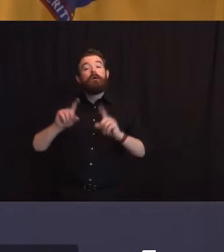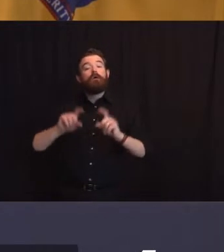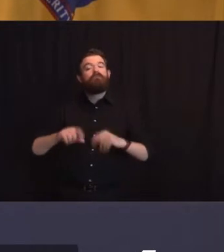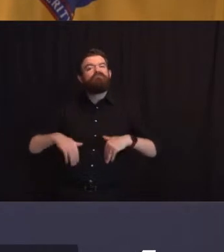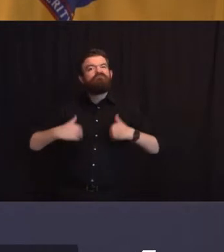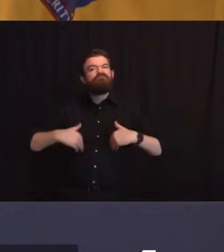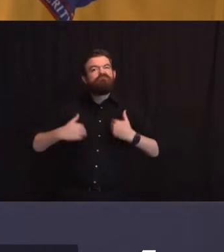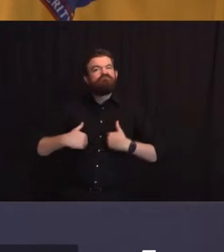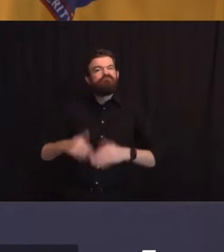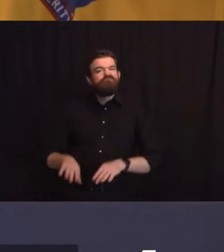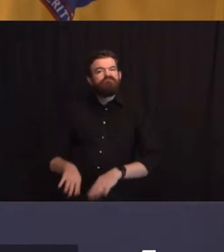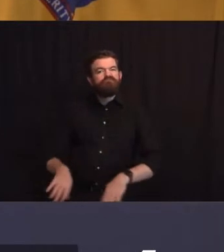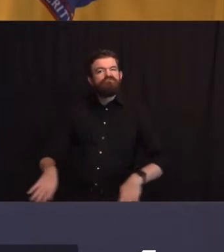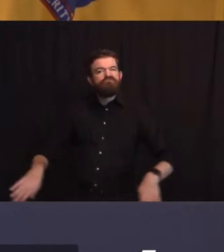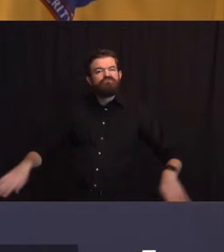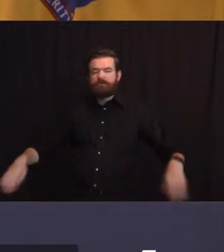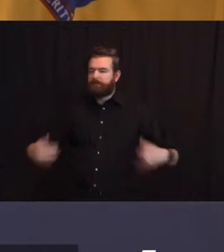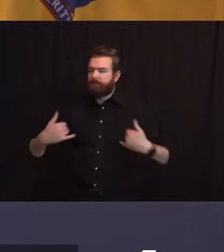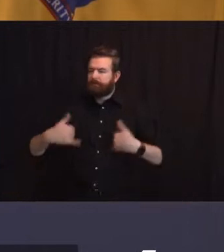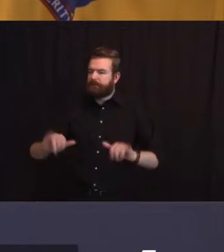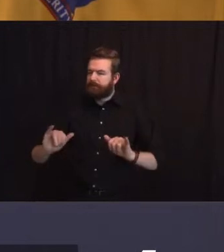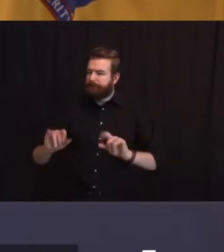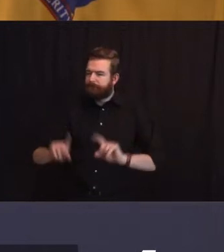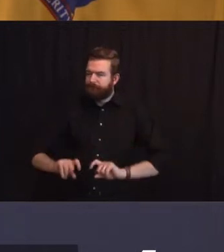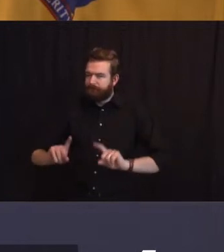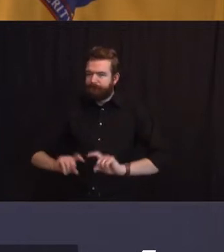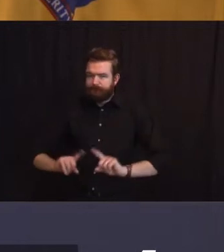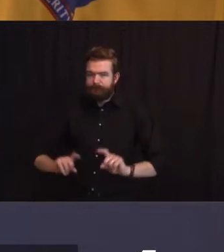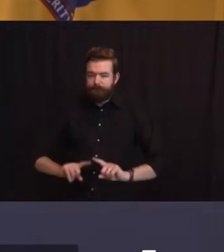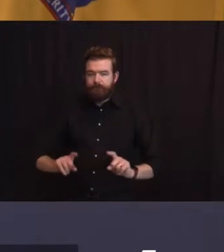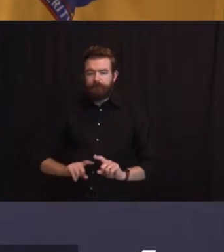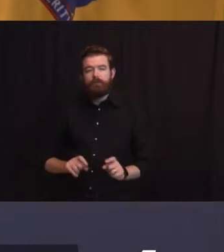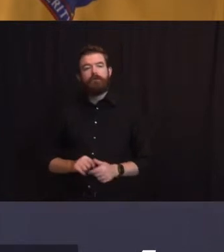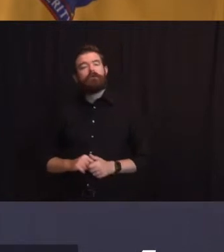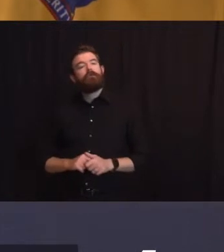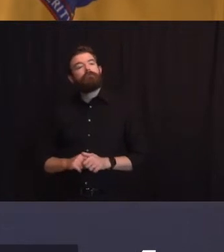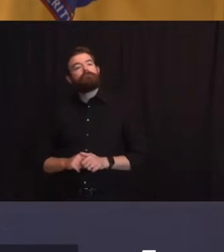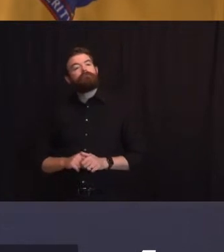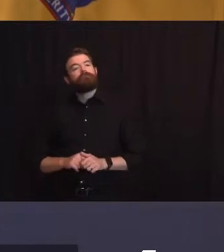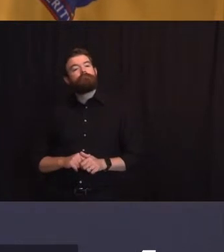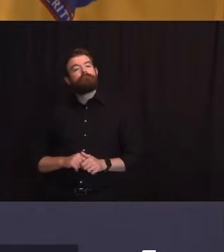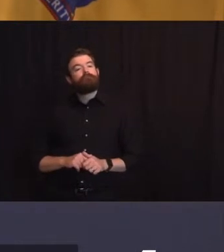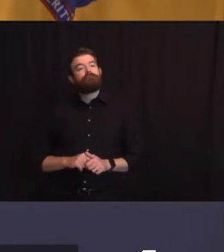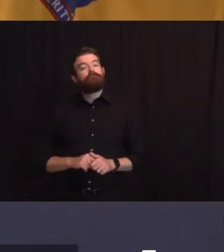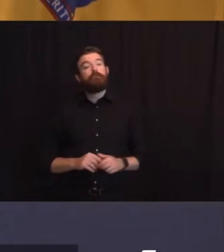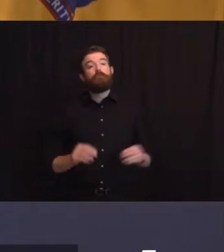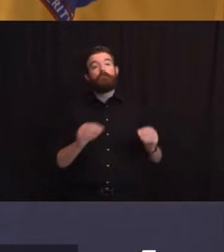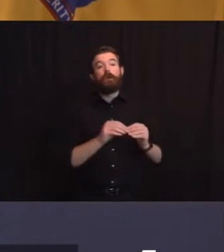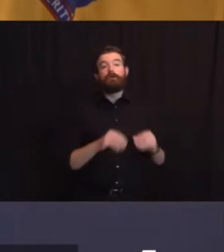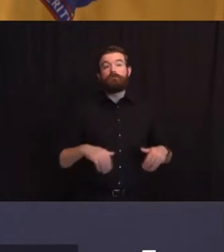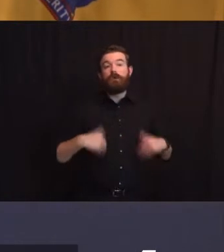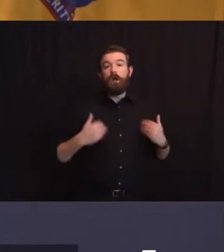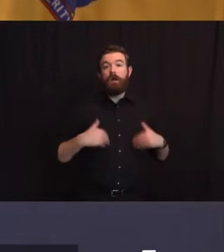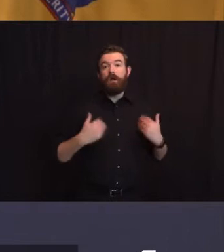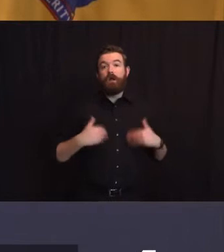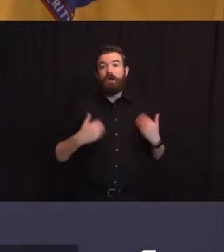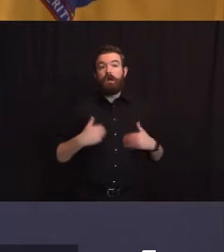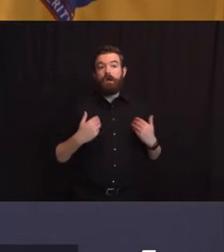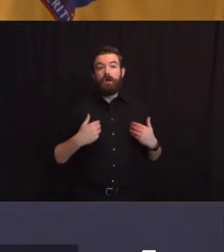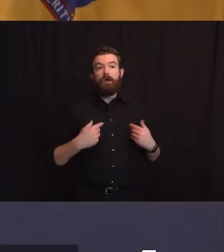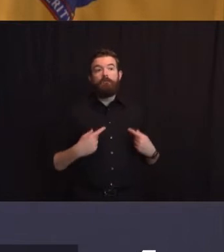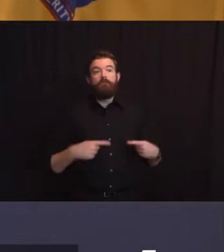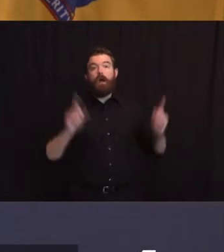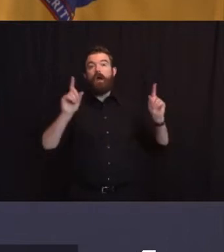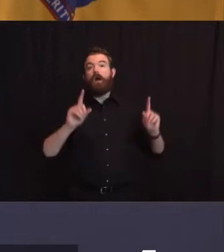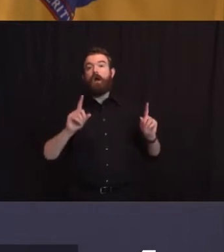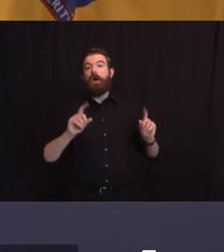if you look at time frames, you sort of get directed toward the fall, which is, is good. So thank you, Dave. Let's go, Sam,